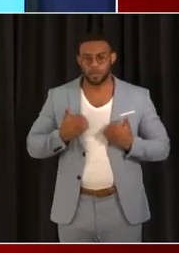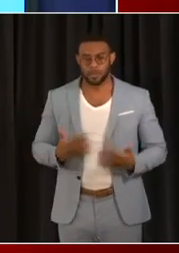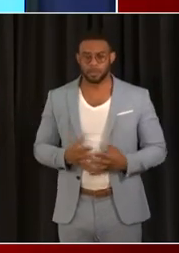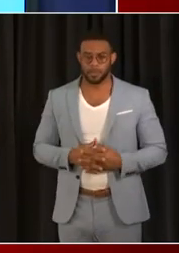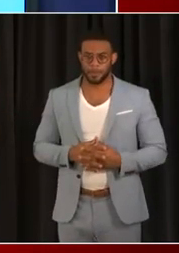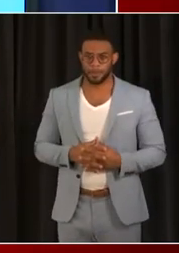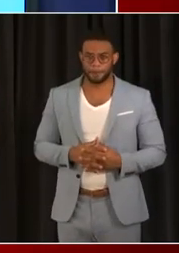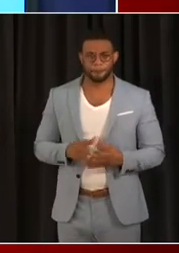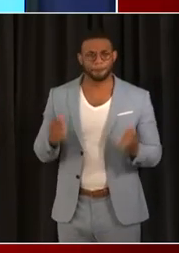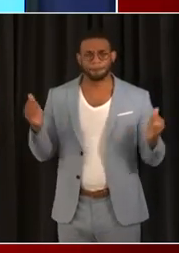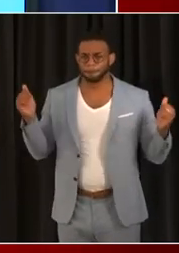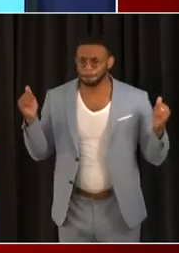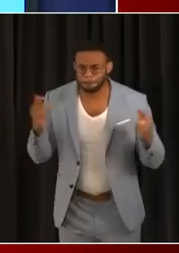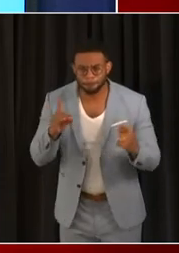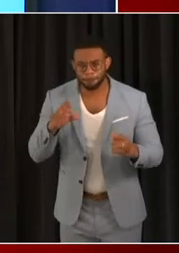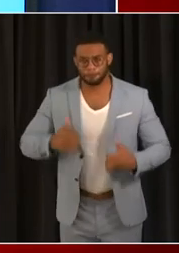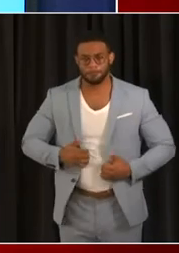residents